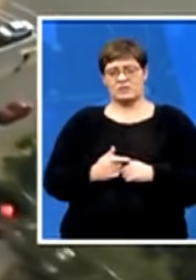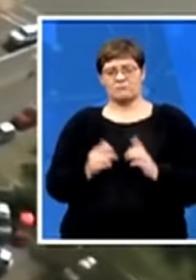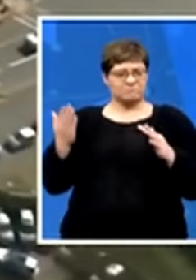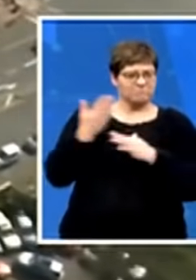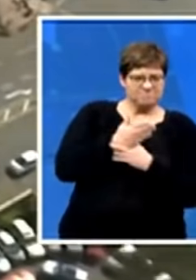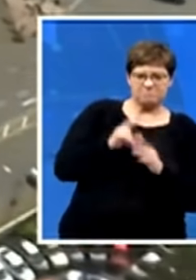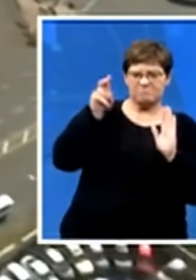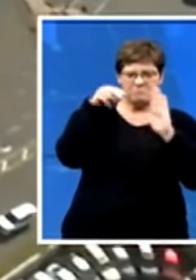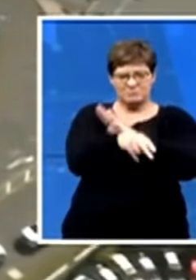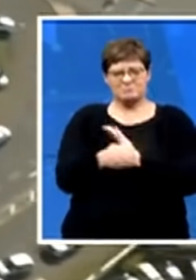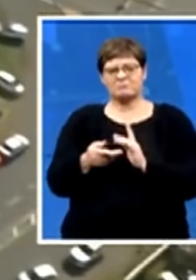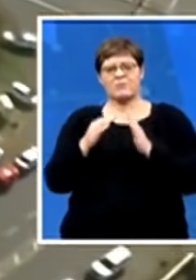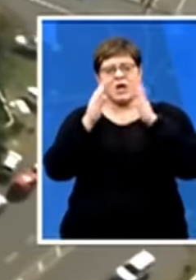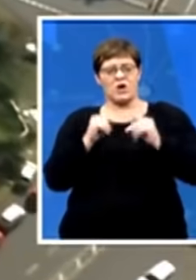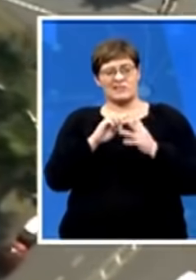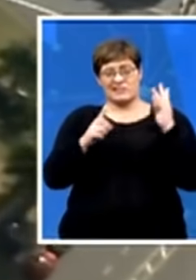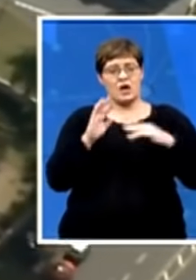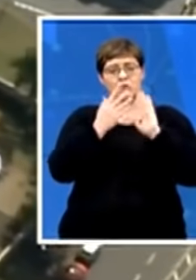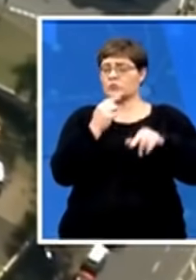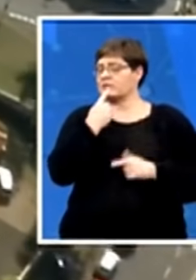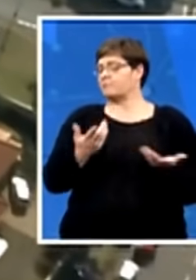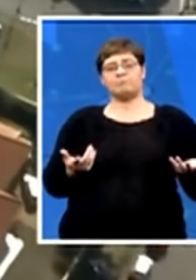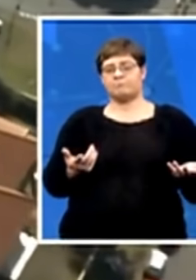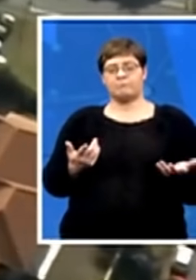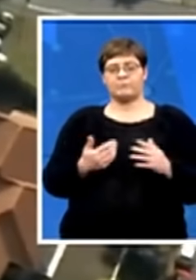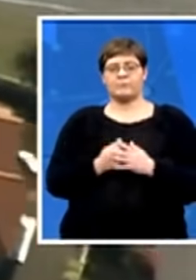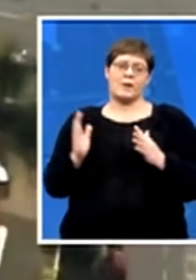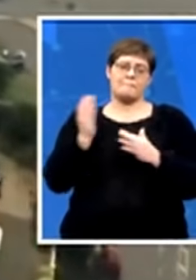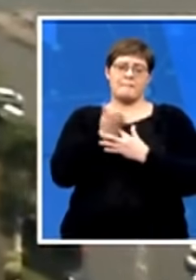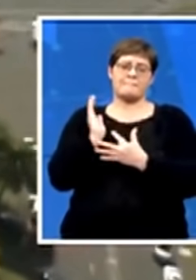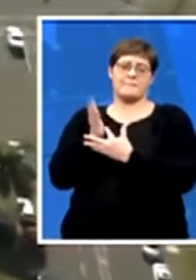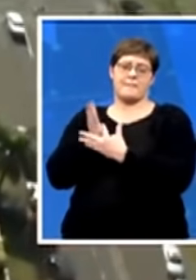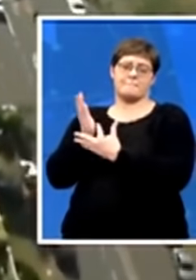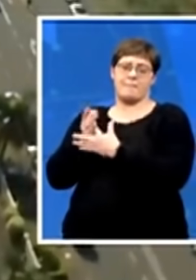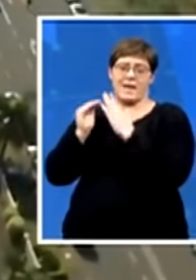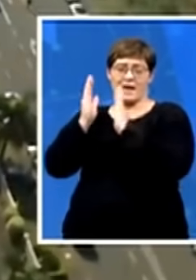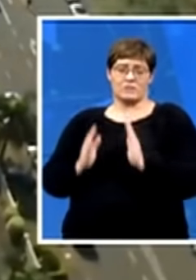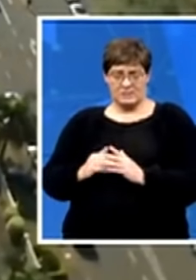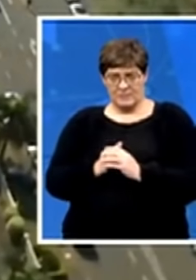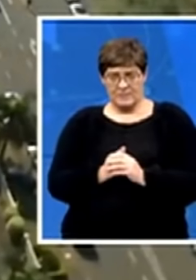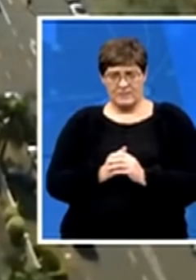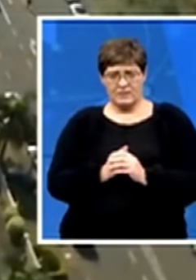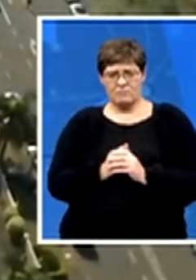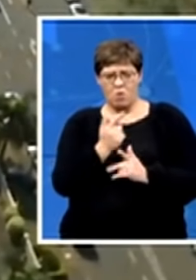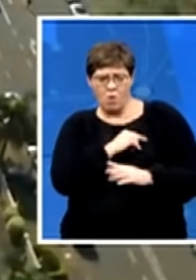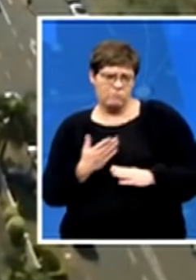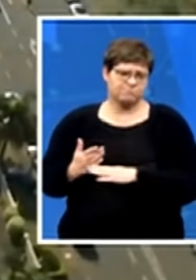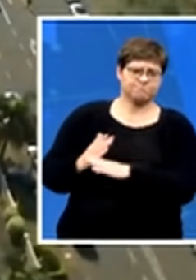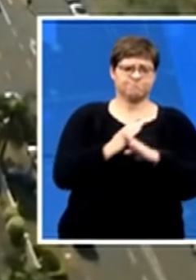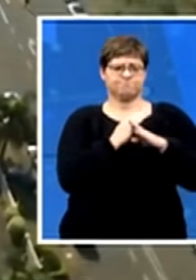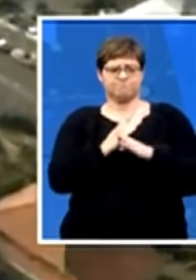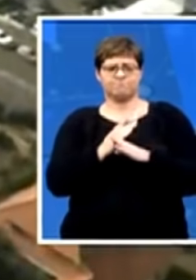saying that they've had several break-ins, and just rallying together and trying to stop many people from coming